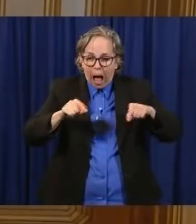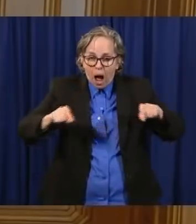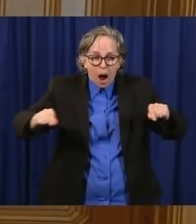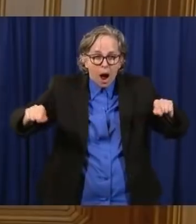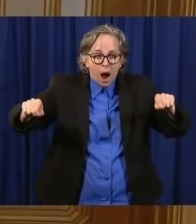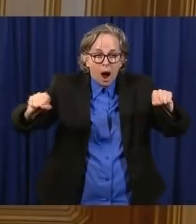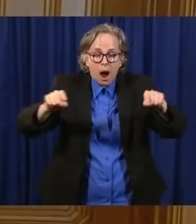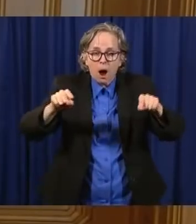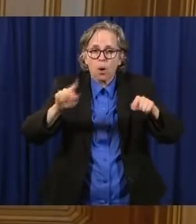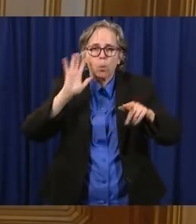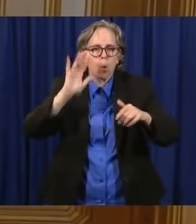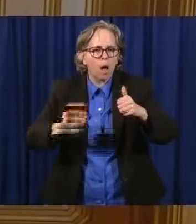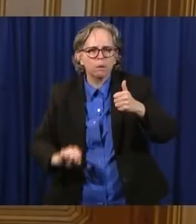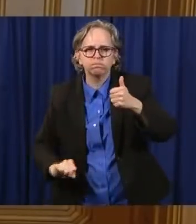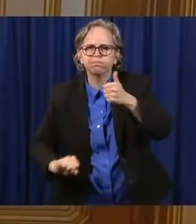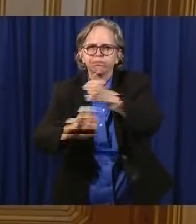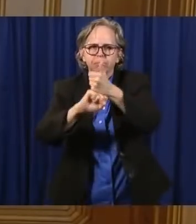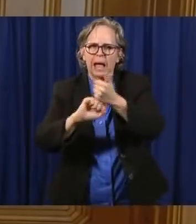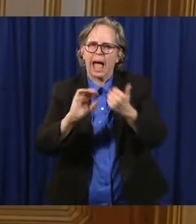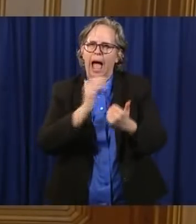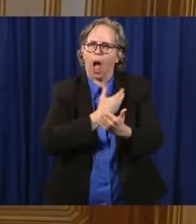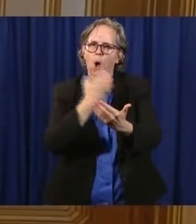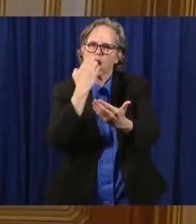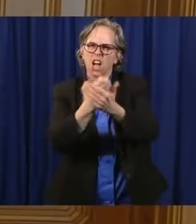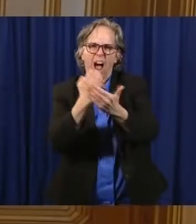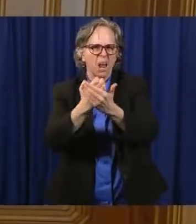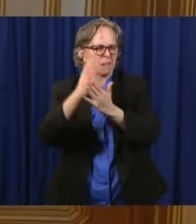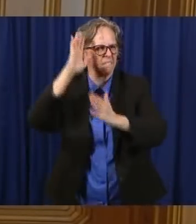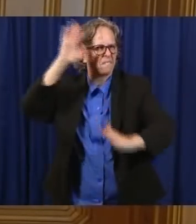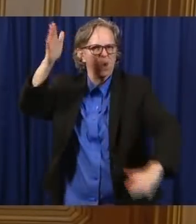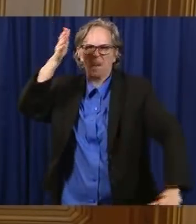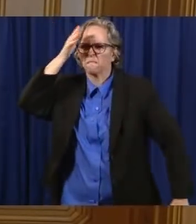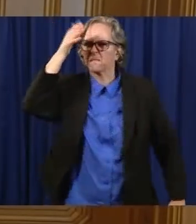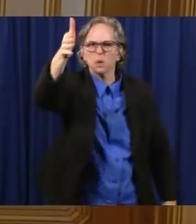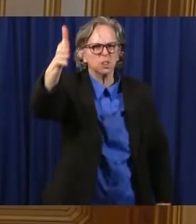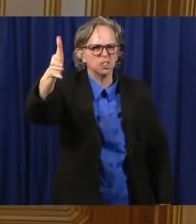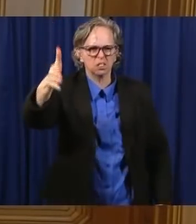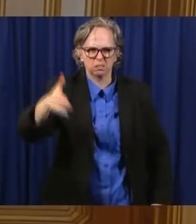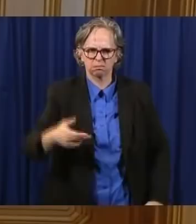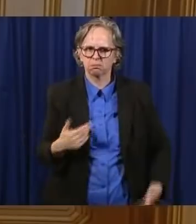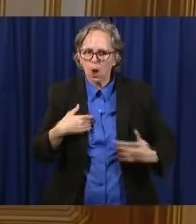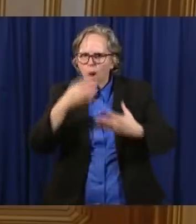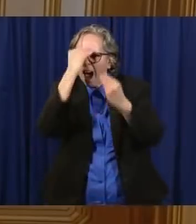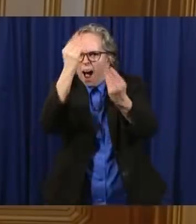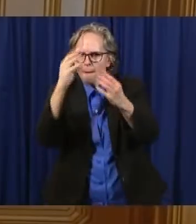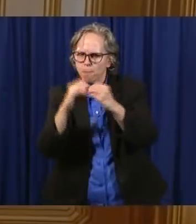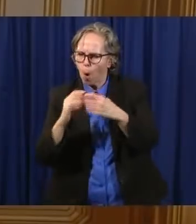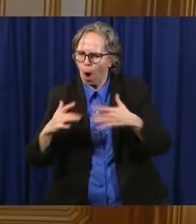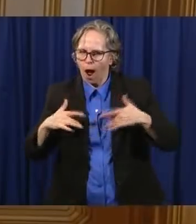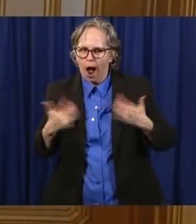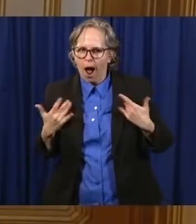update you as more projects do, in fact, come online.